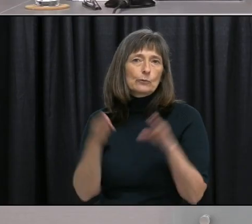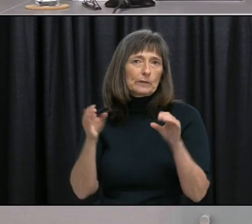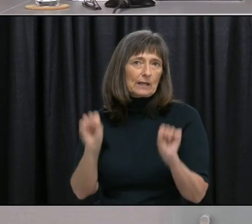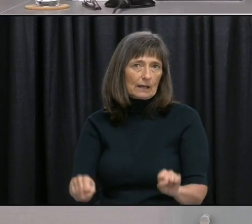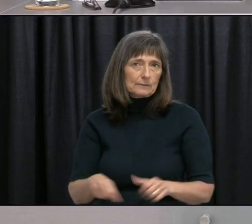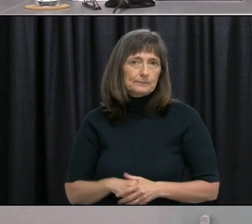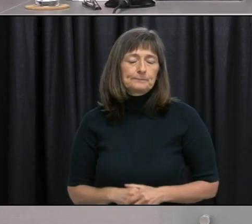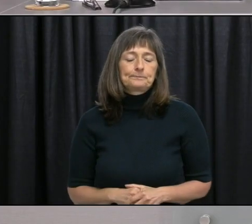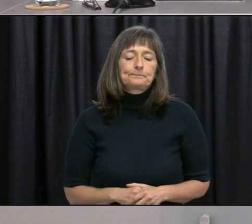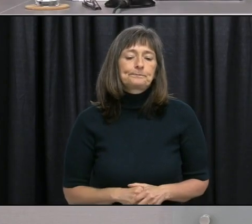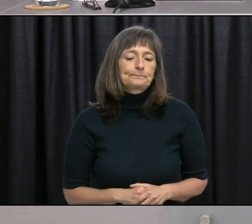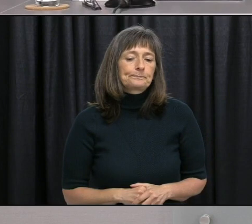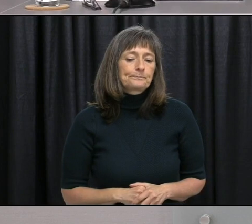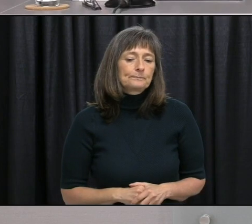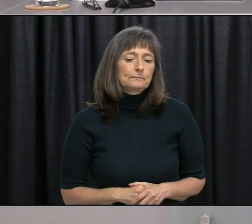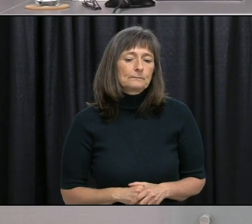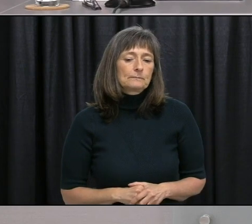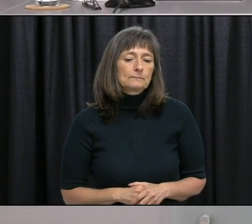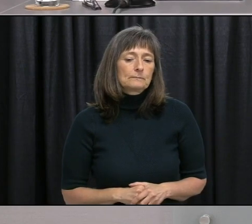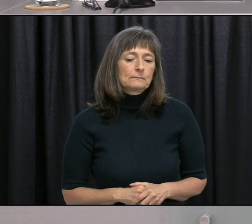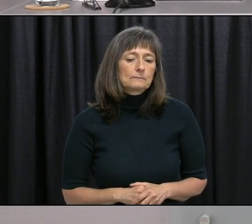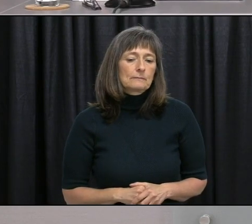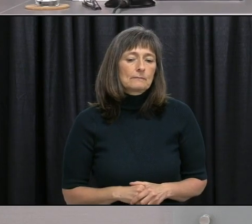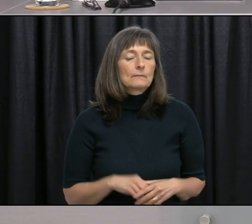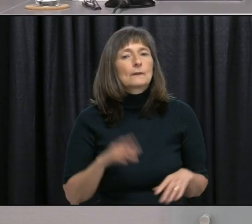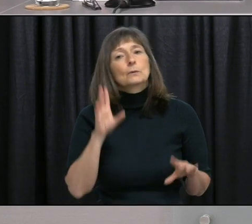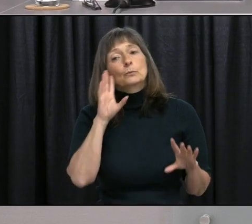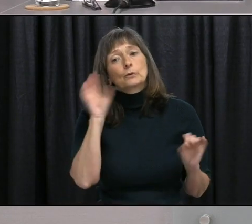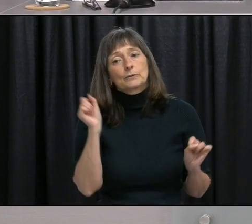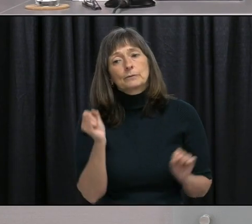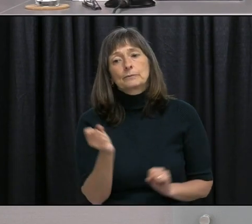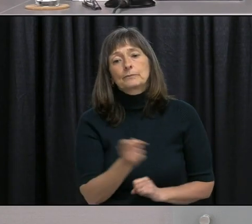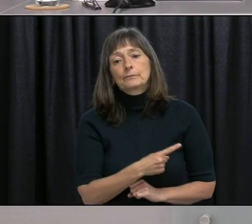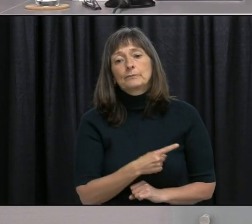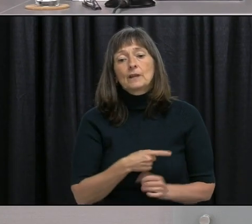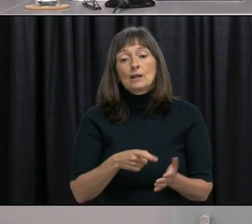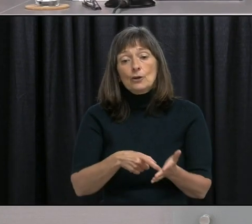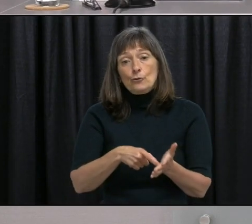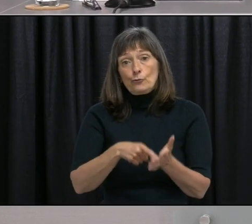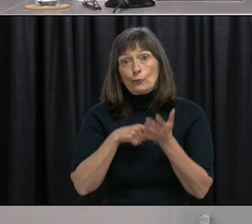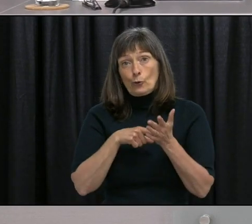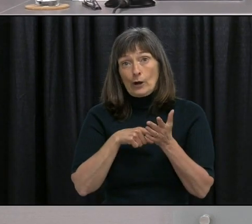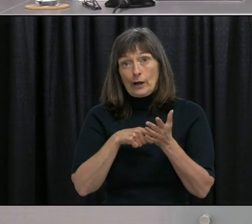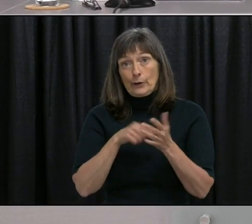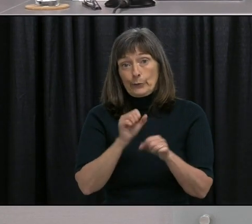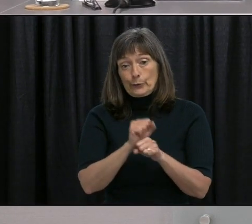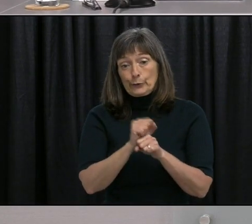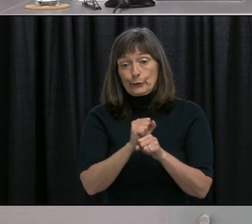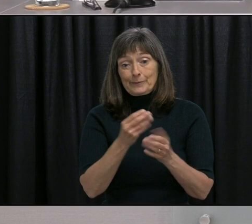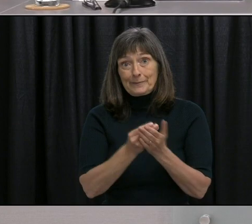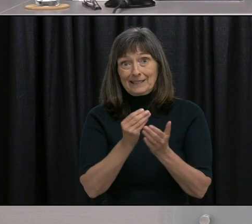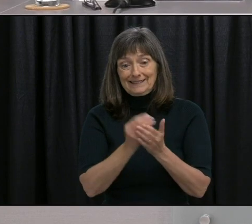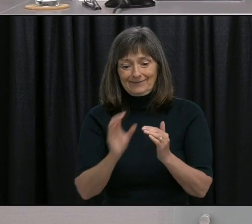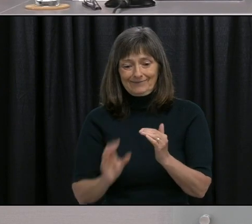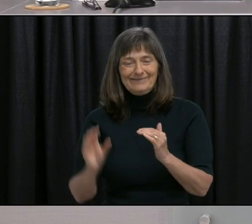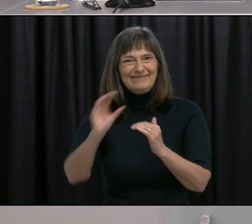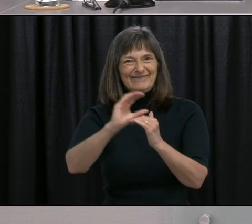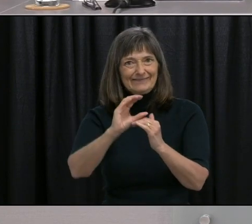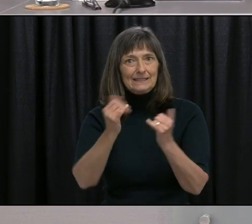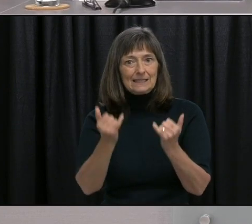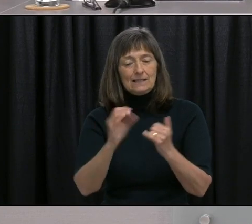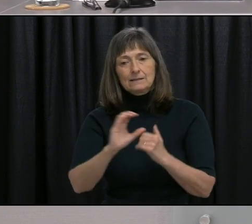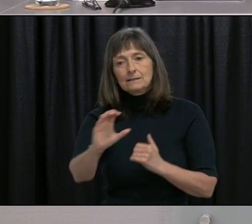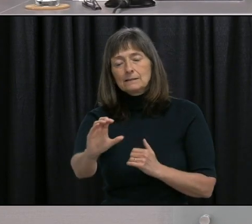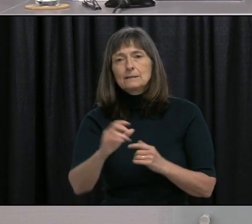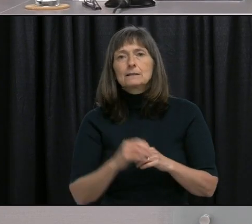Perfect. And Premier Ball, this is for you. In terms of the essential wage top-up, how does government justify the